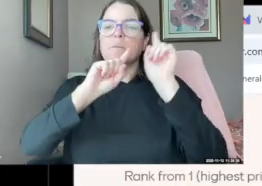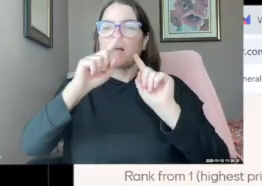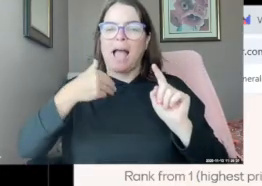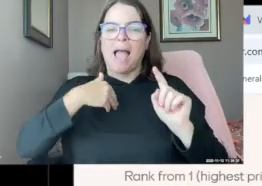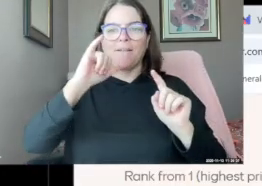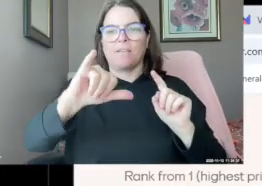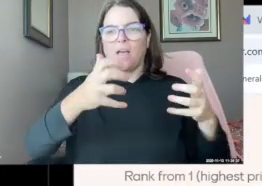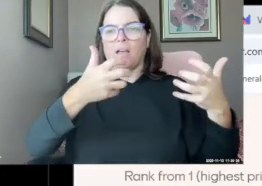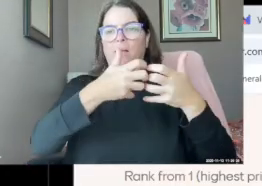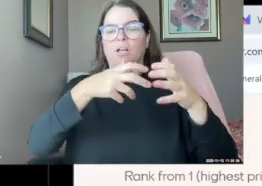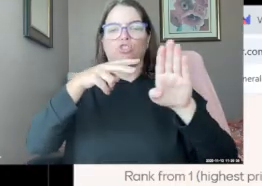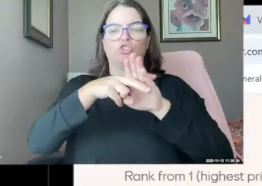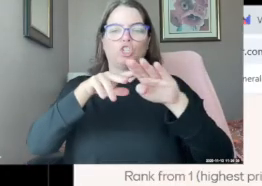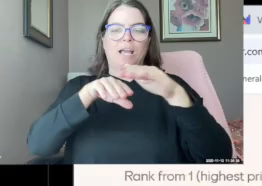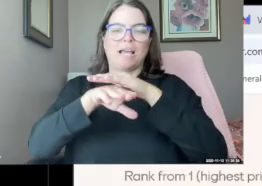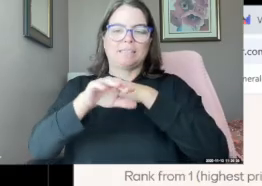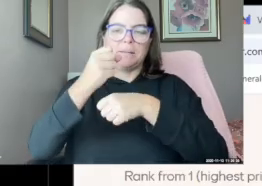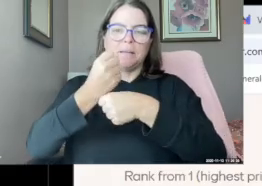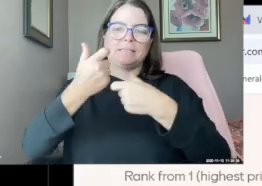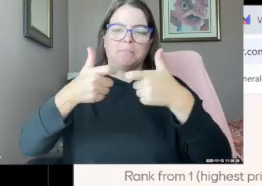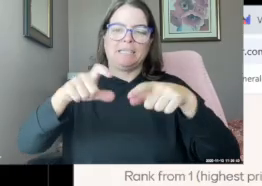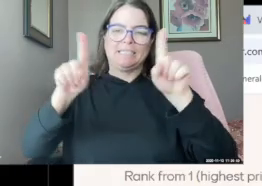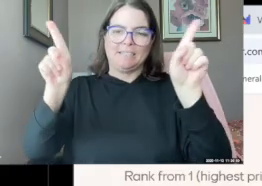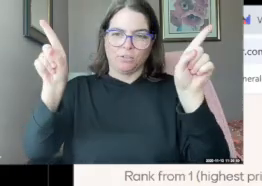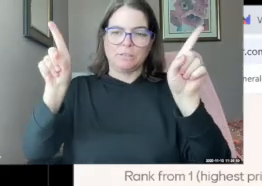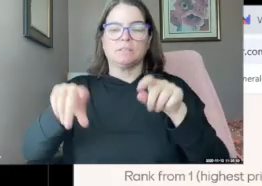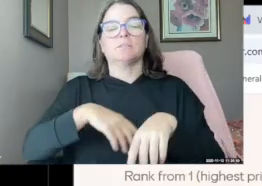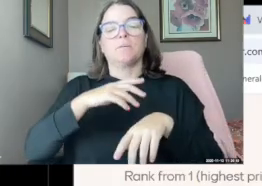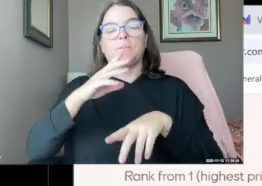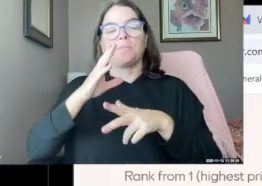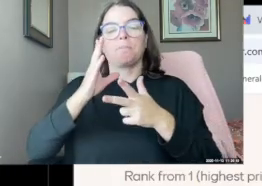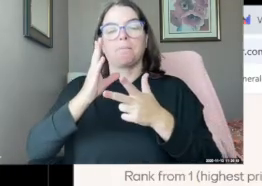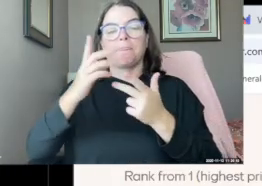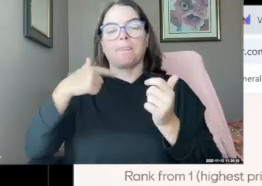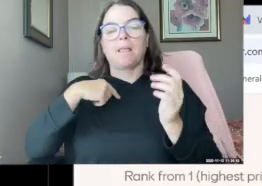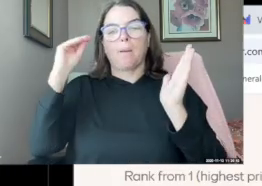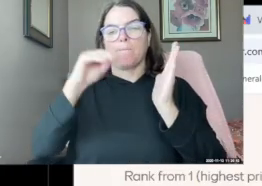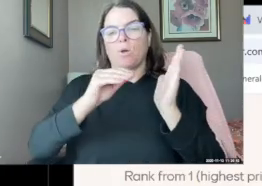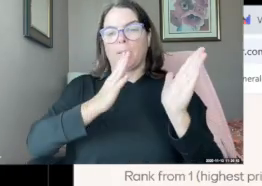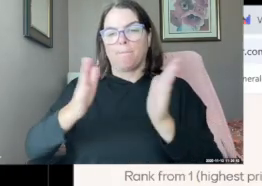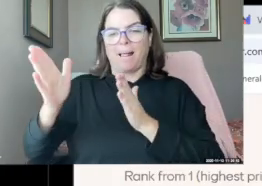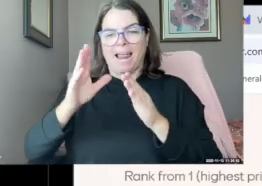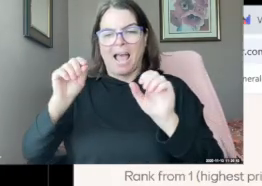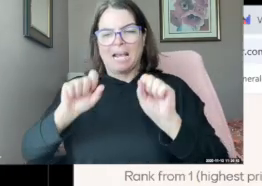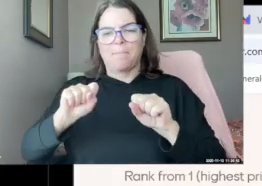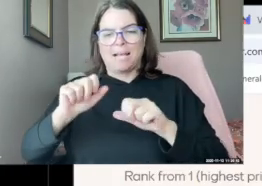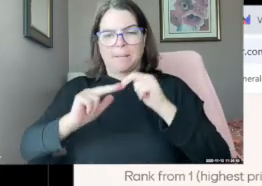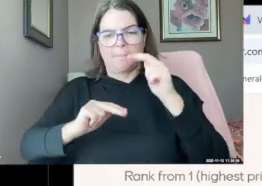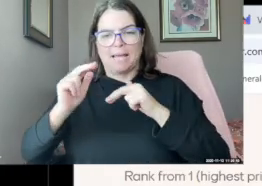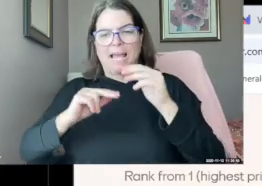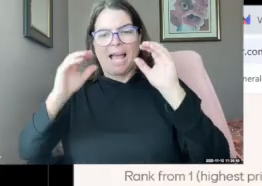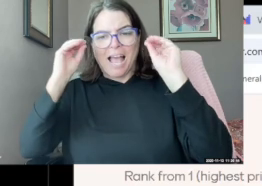charge card, which is a beautiful solution. But I think having the complimentary charging access makes a big